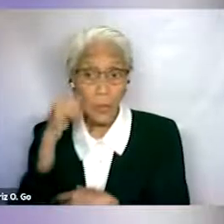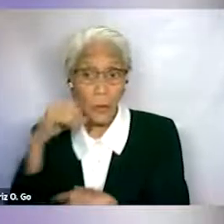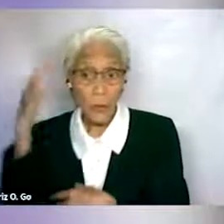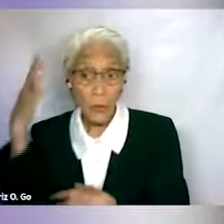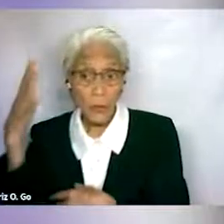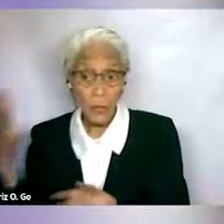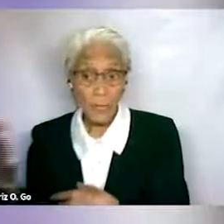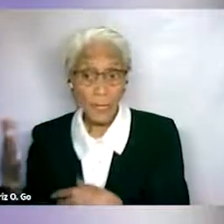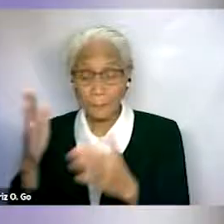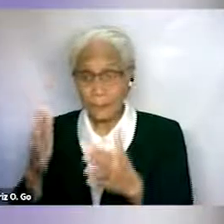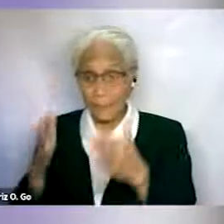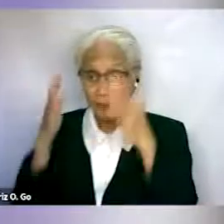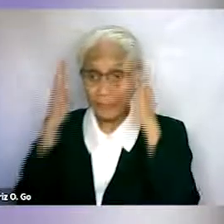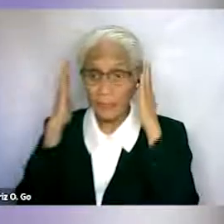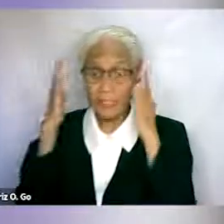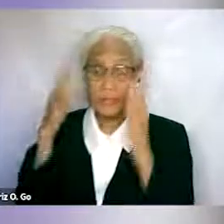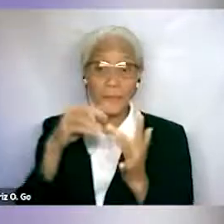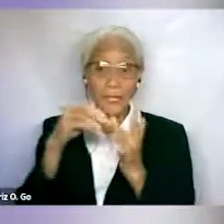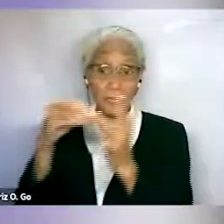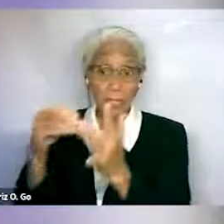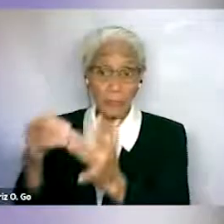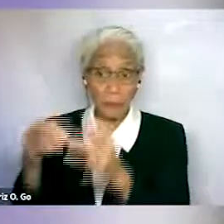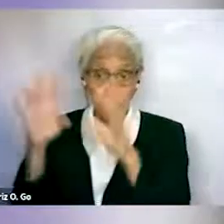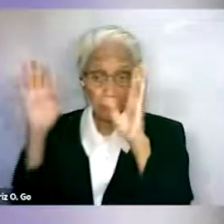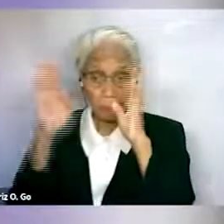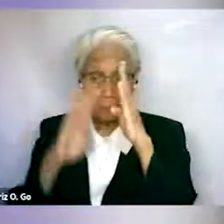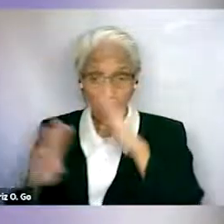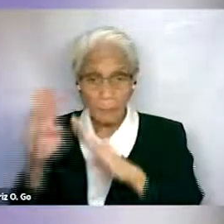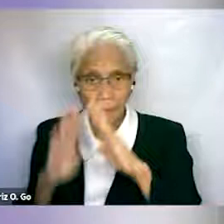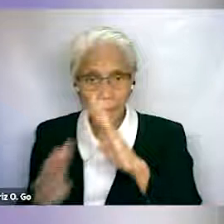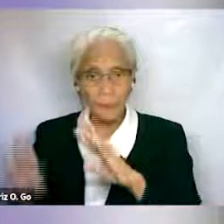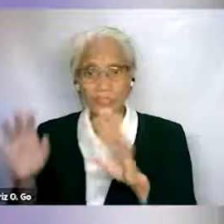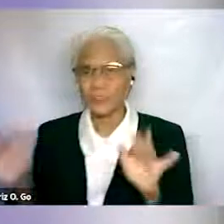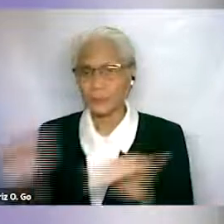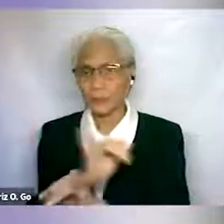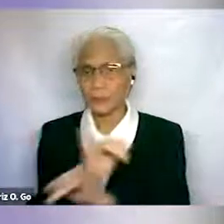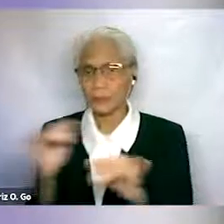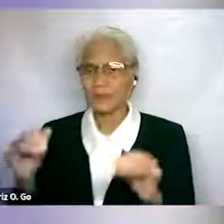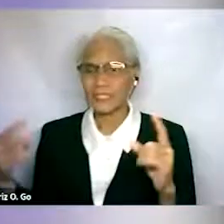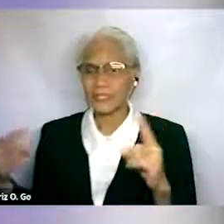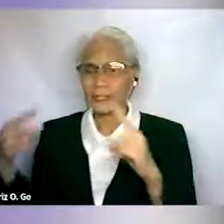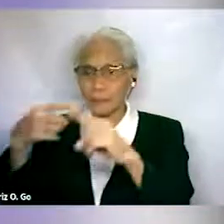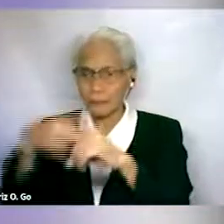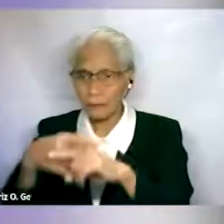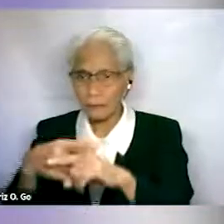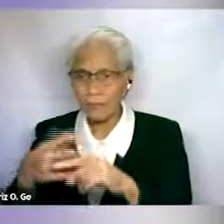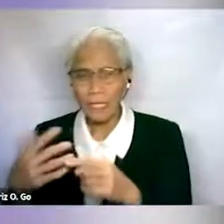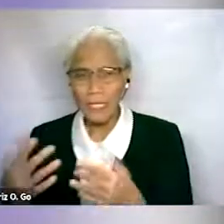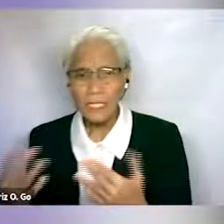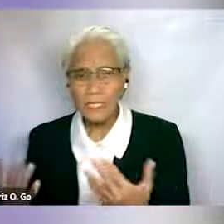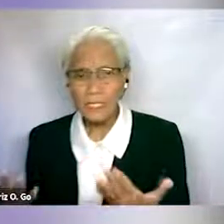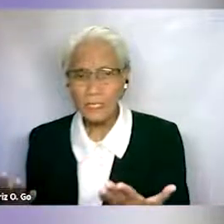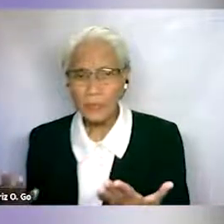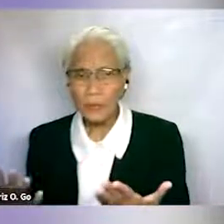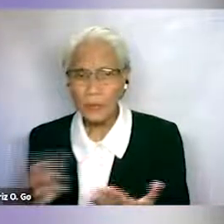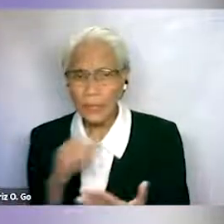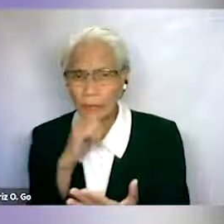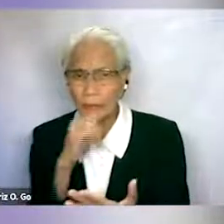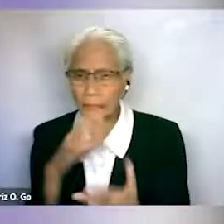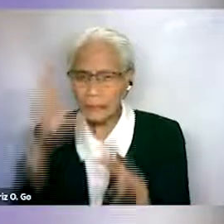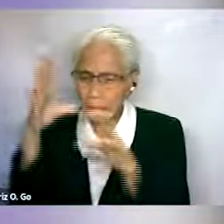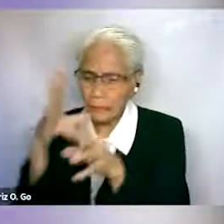It also recognizes life cycle approach. It sees that inequality experienced by a girl and as a child could grow and